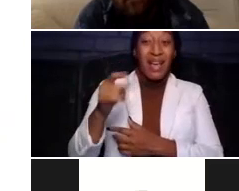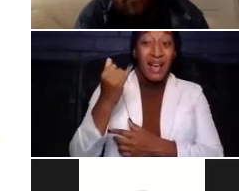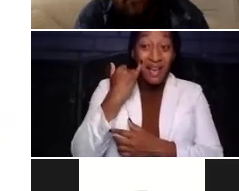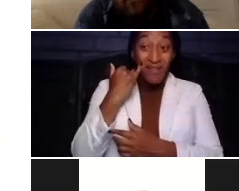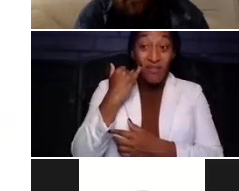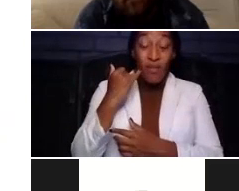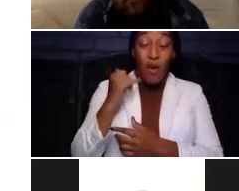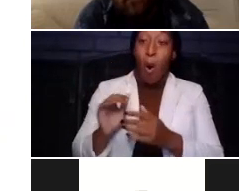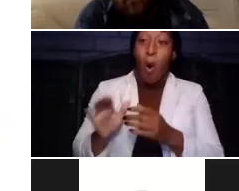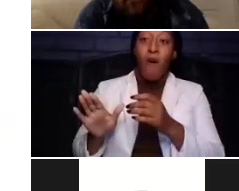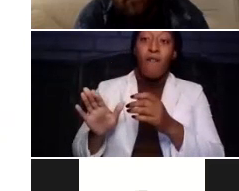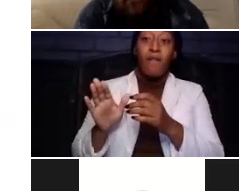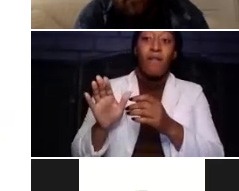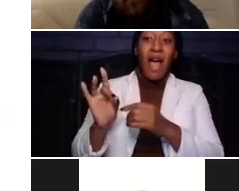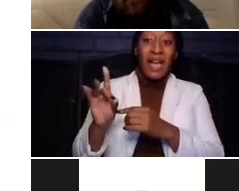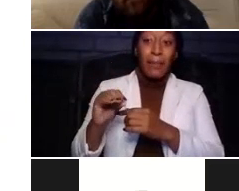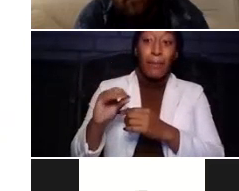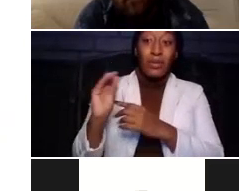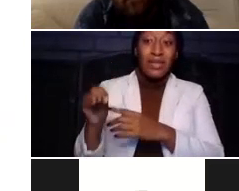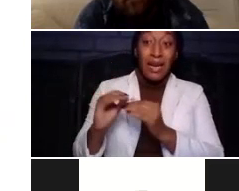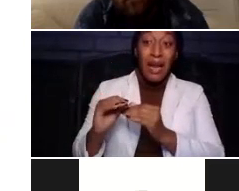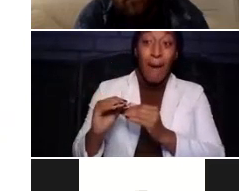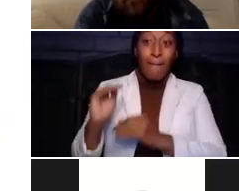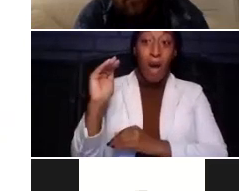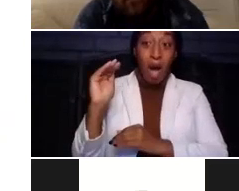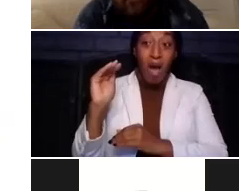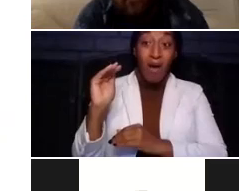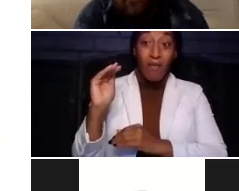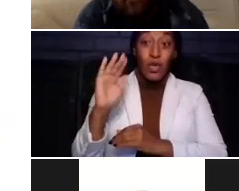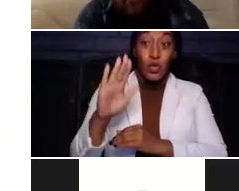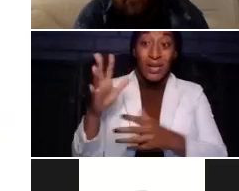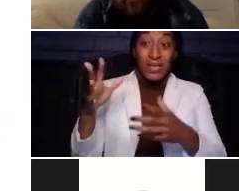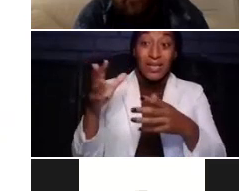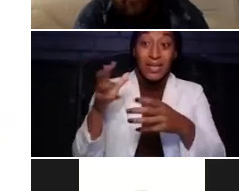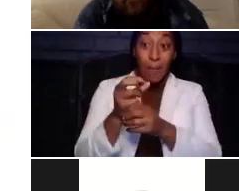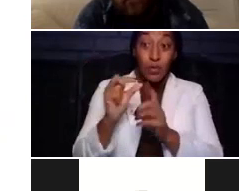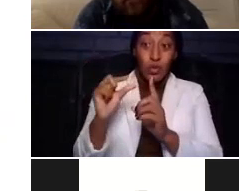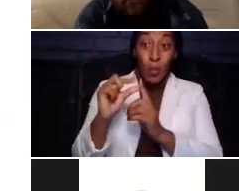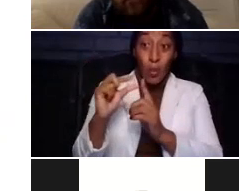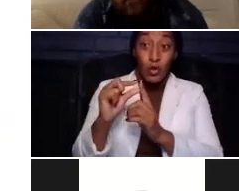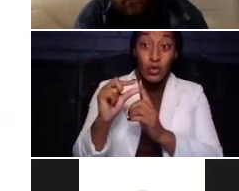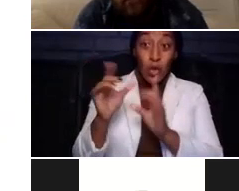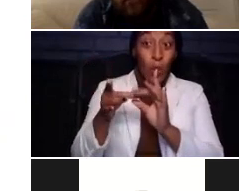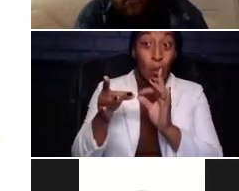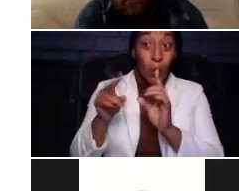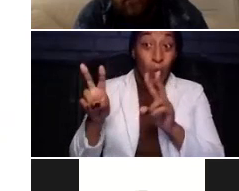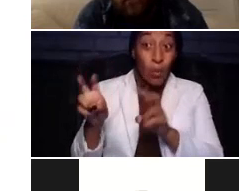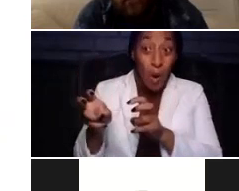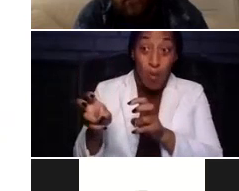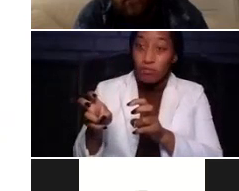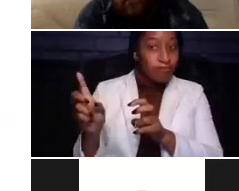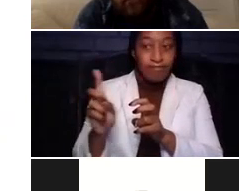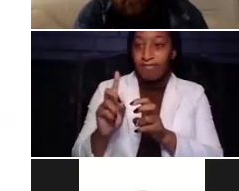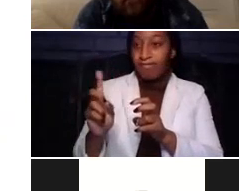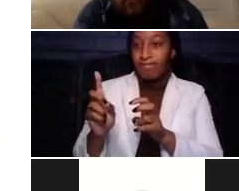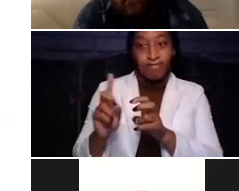points, okay? So you want to pay, you want to write the summary about the article in your